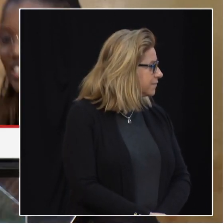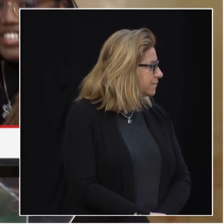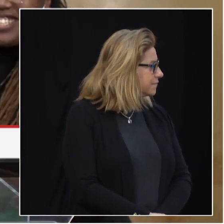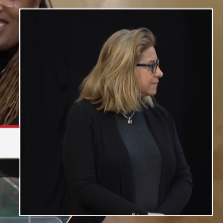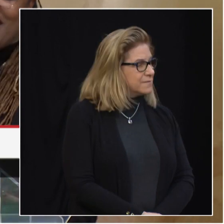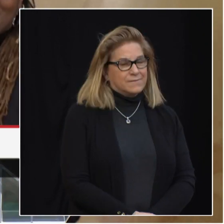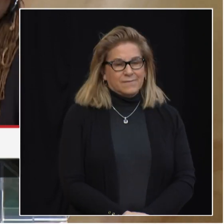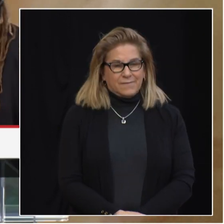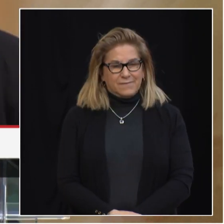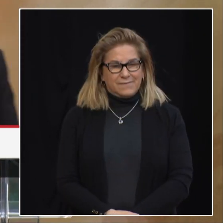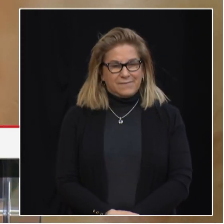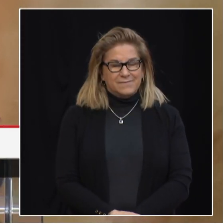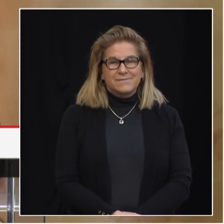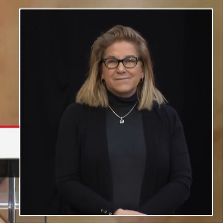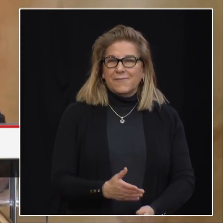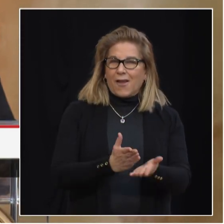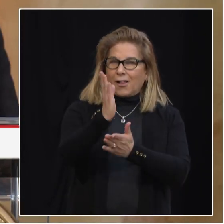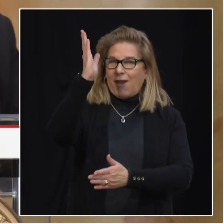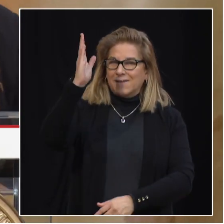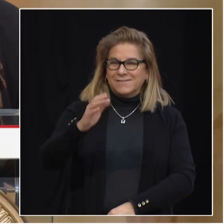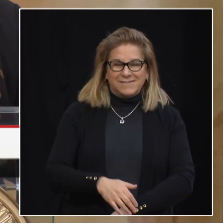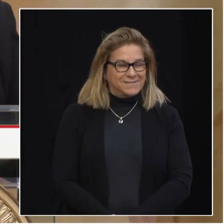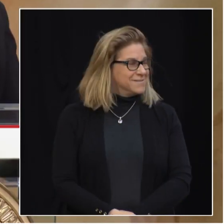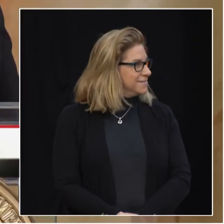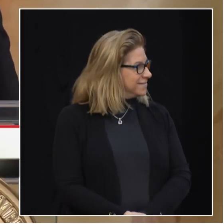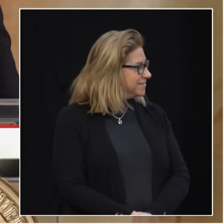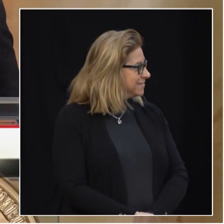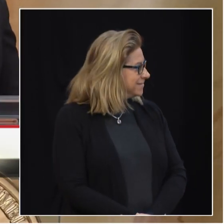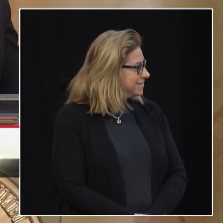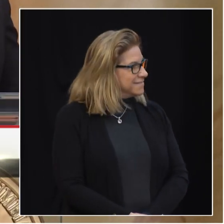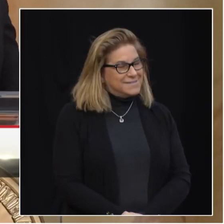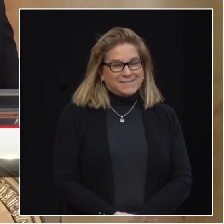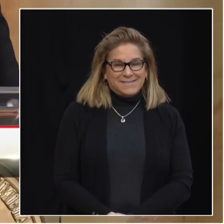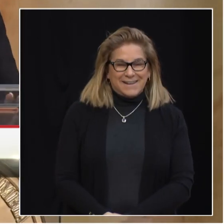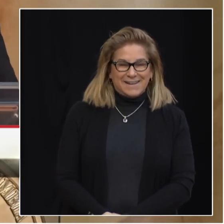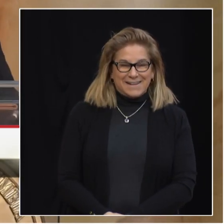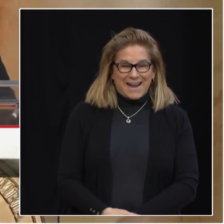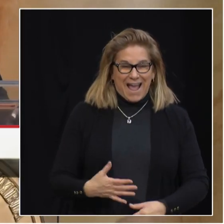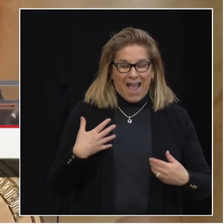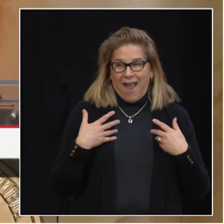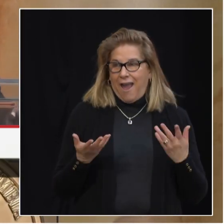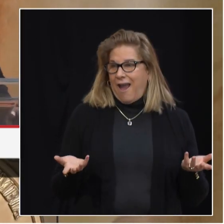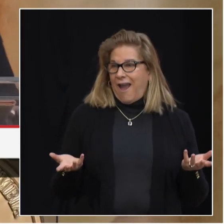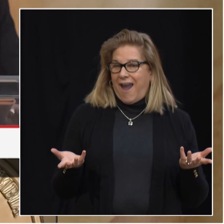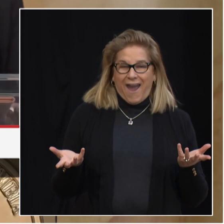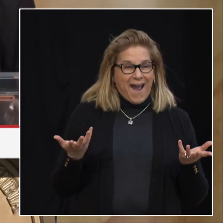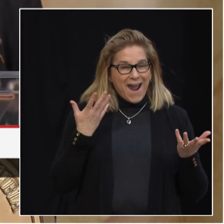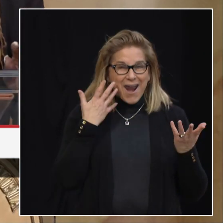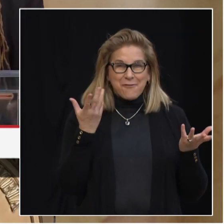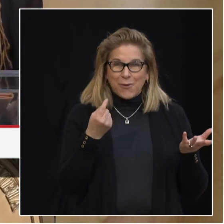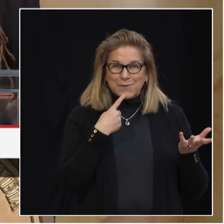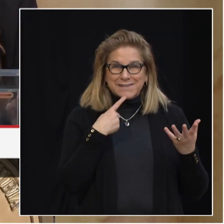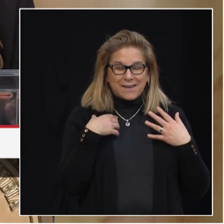All right. I have no words now. I have nothing to say. Good morning,